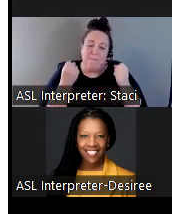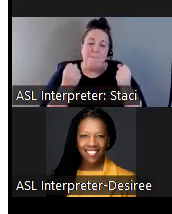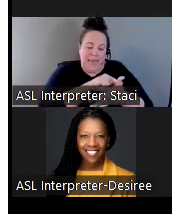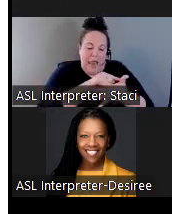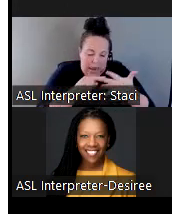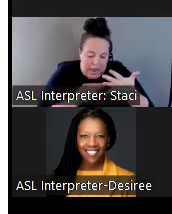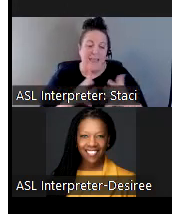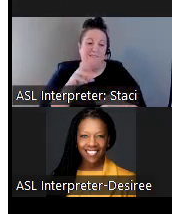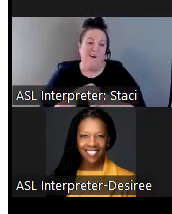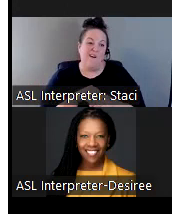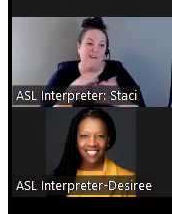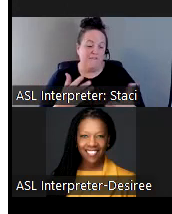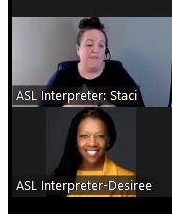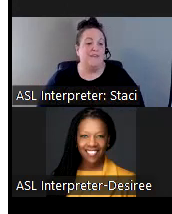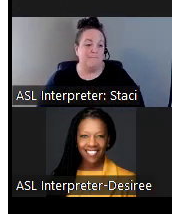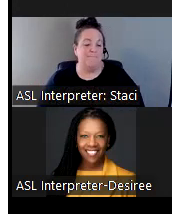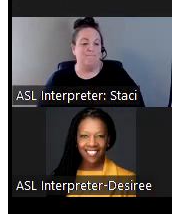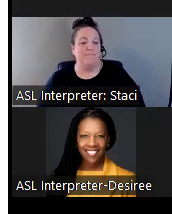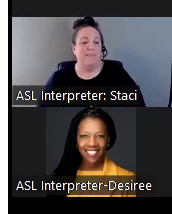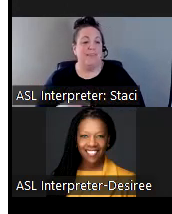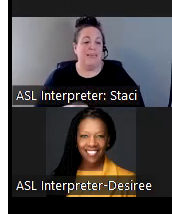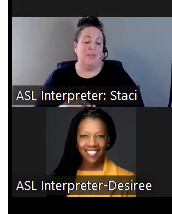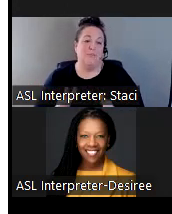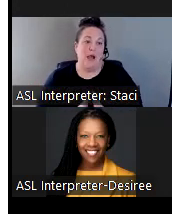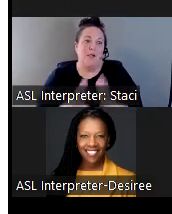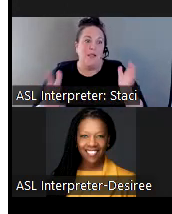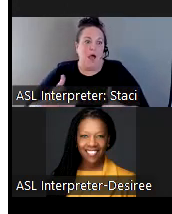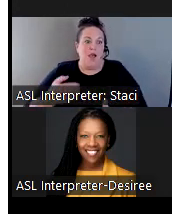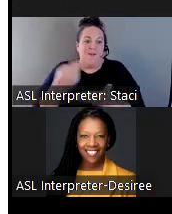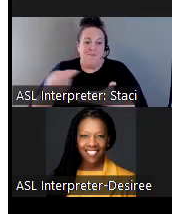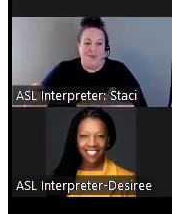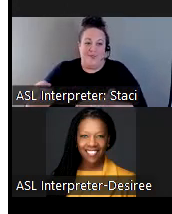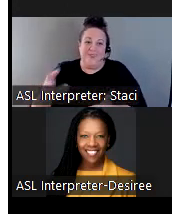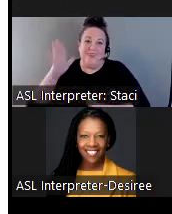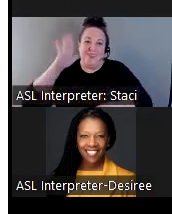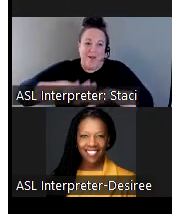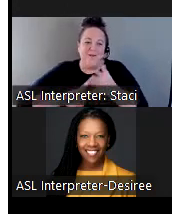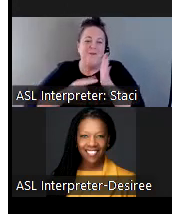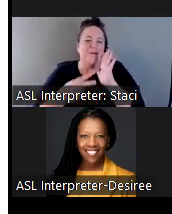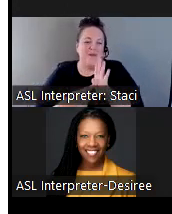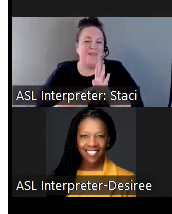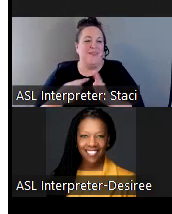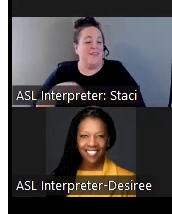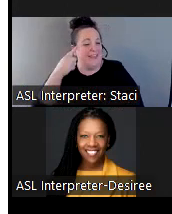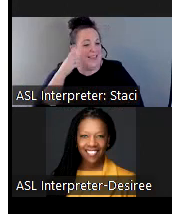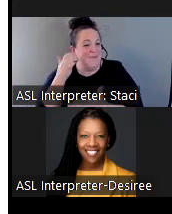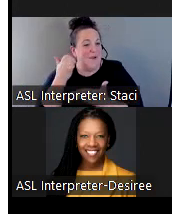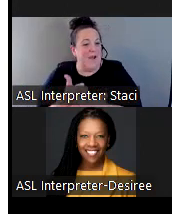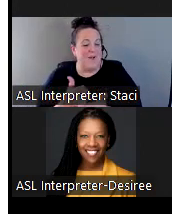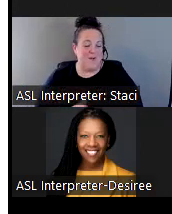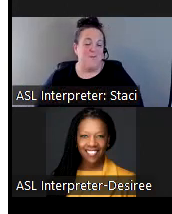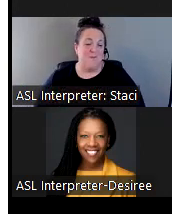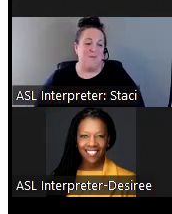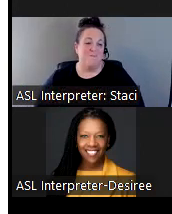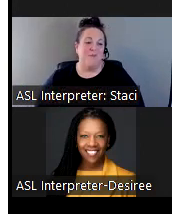that. So this will be rich in resources on purpose, and so we hope this will help all of you